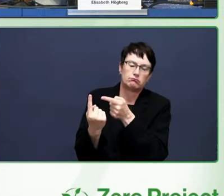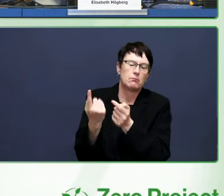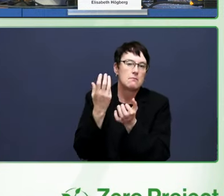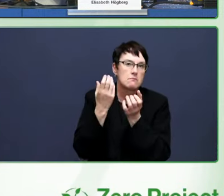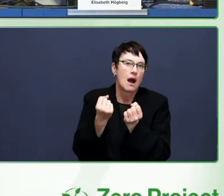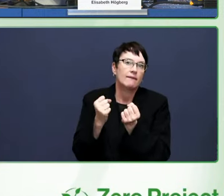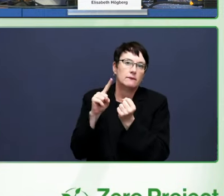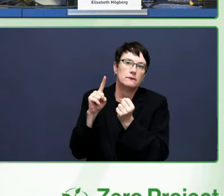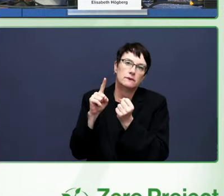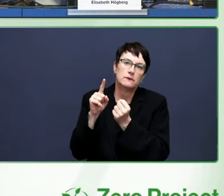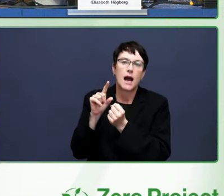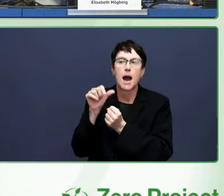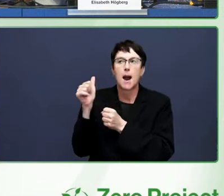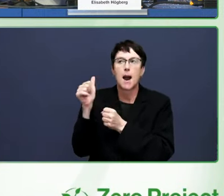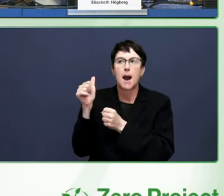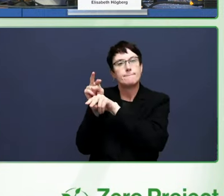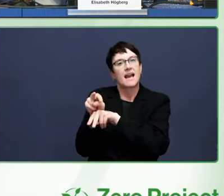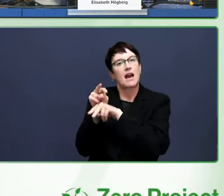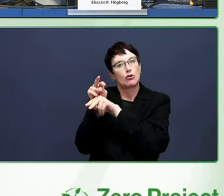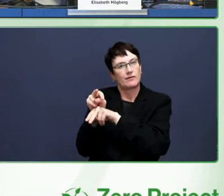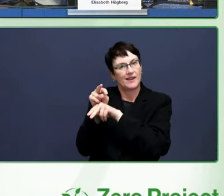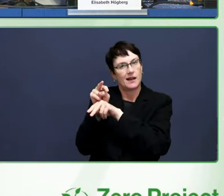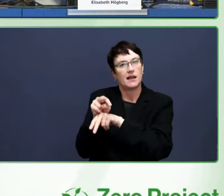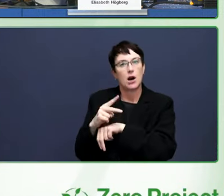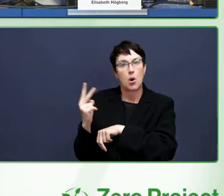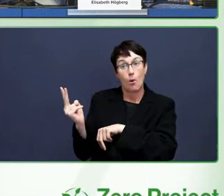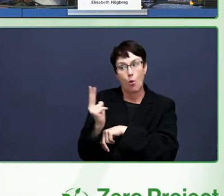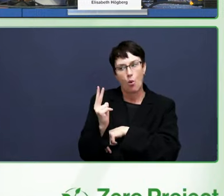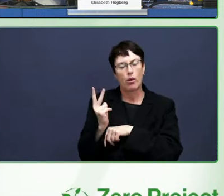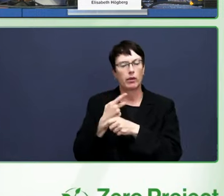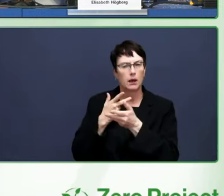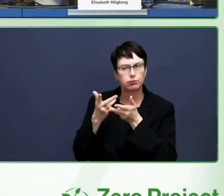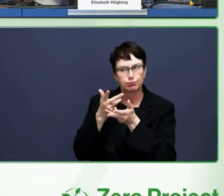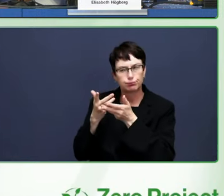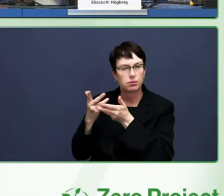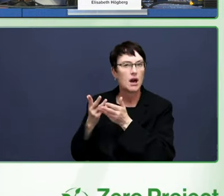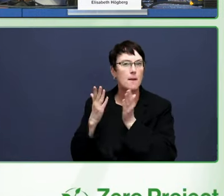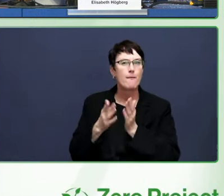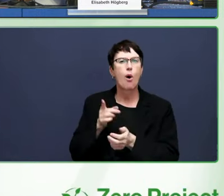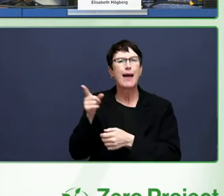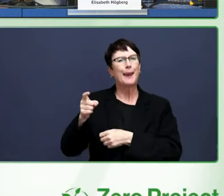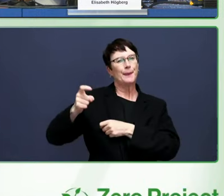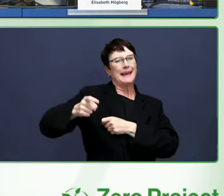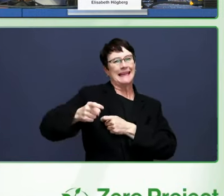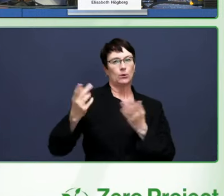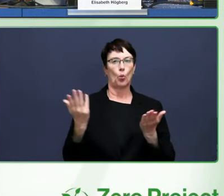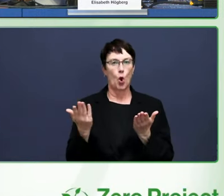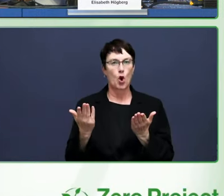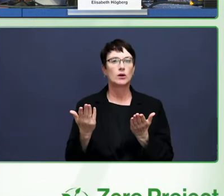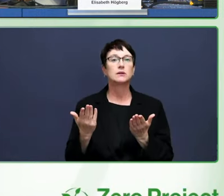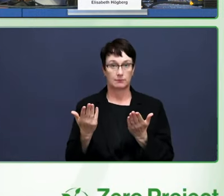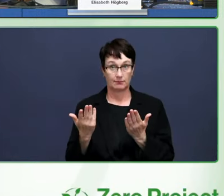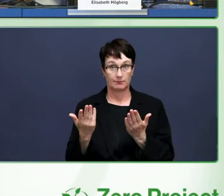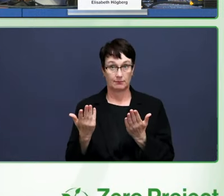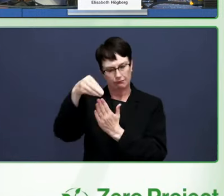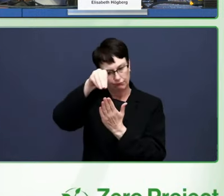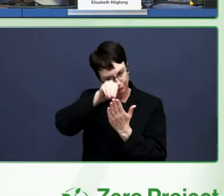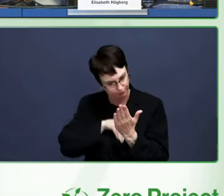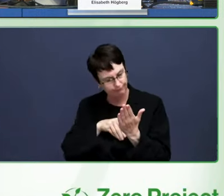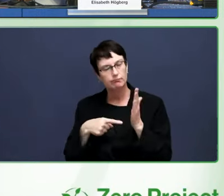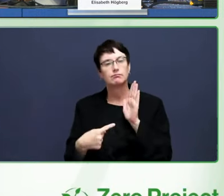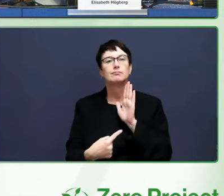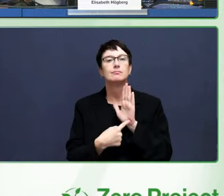this first step, which they summarize together. Then they hand it over to the specialist provision,